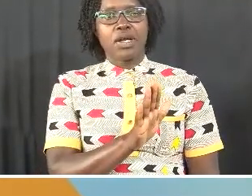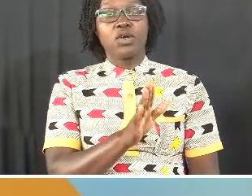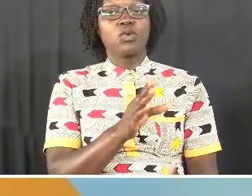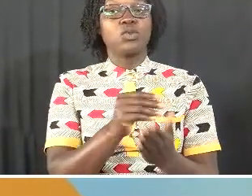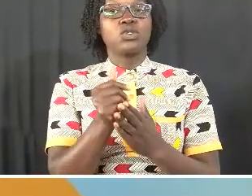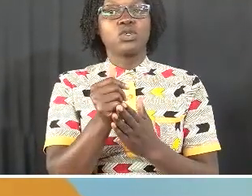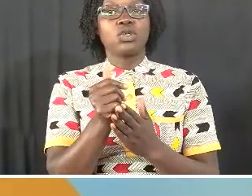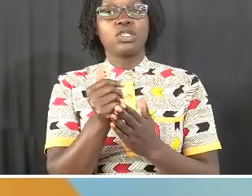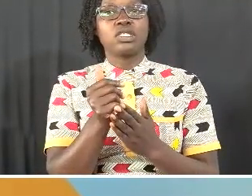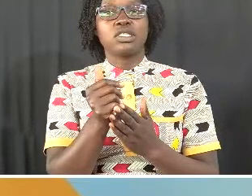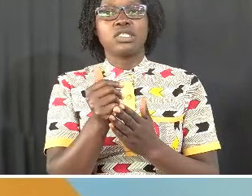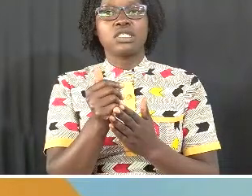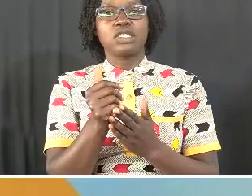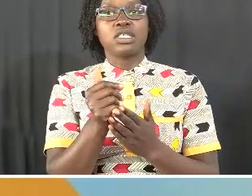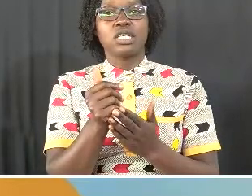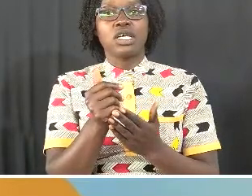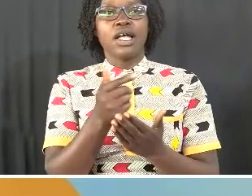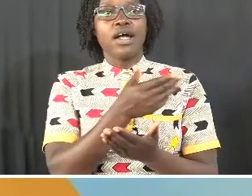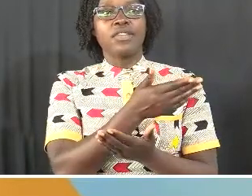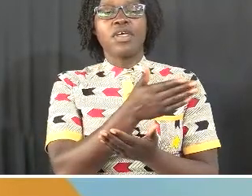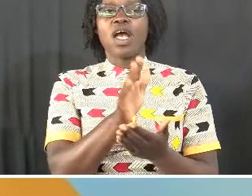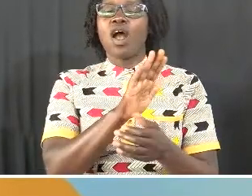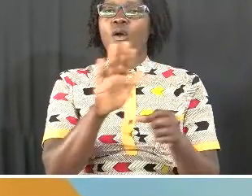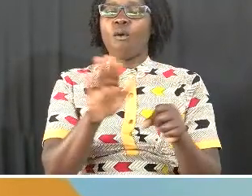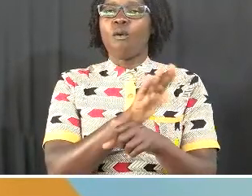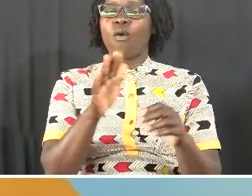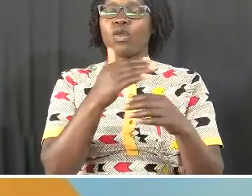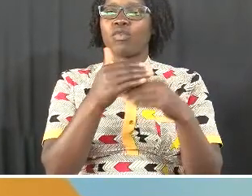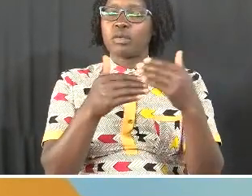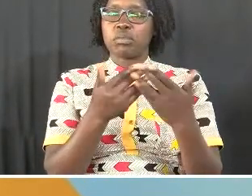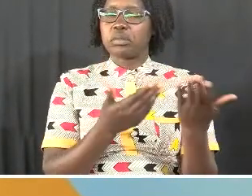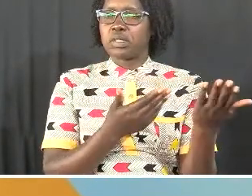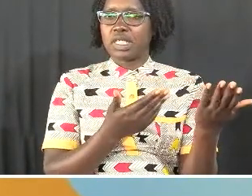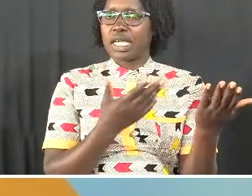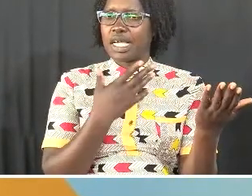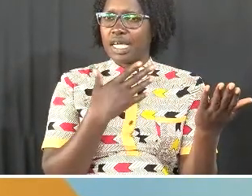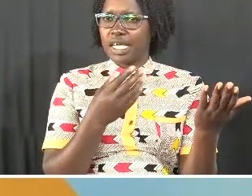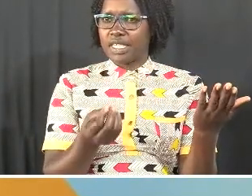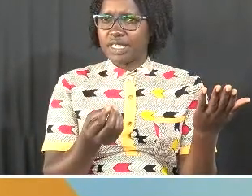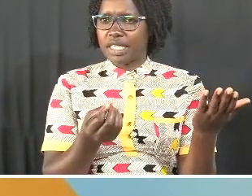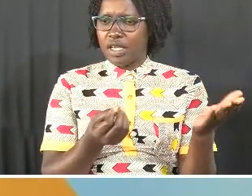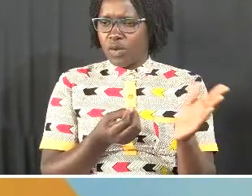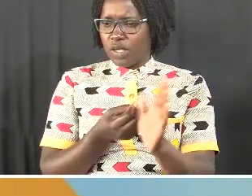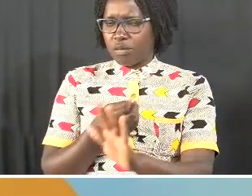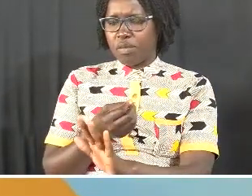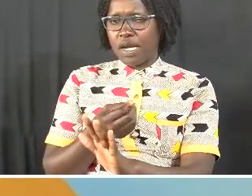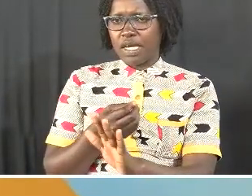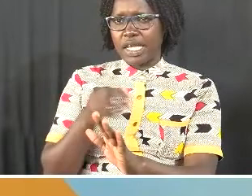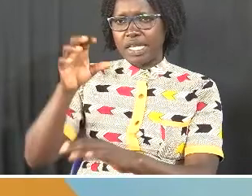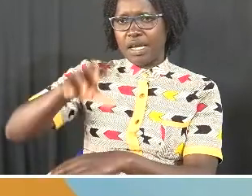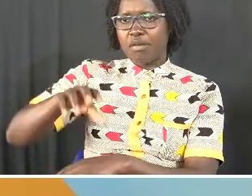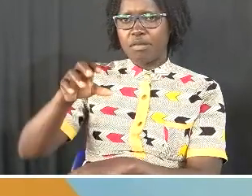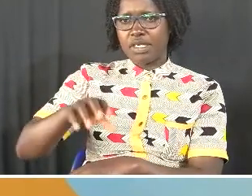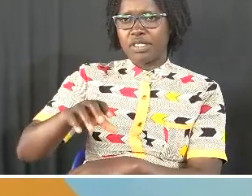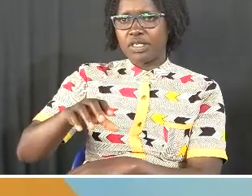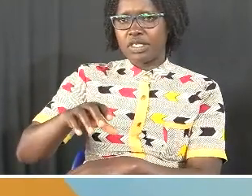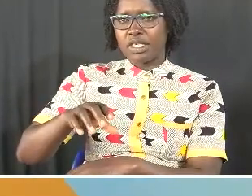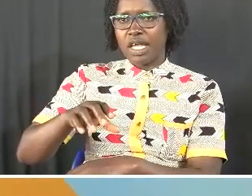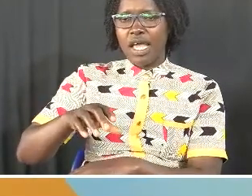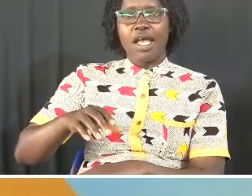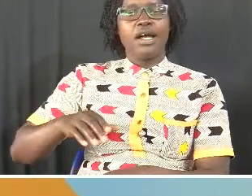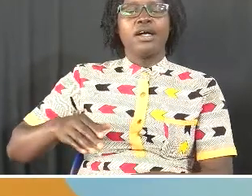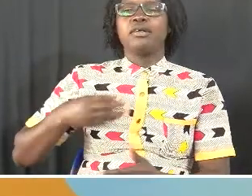we went back. That day we sold almost all the books in the air center. And we went back now on a matatu. We had money